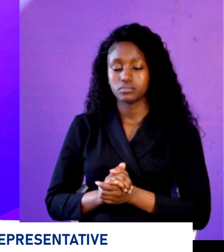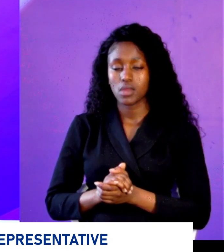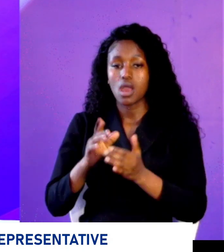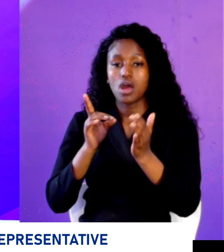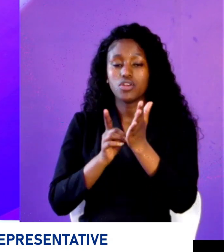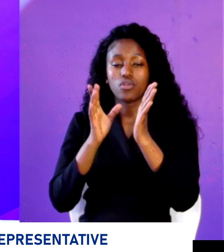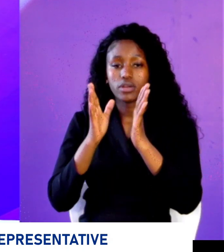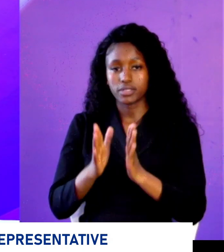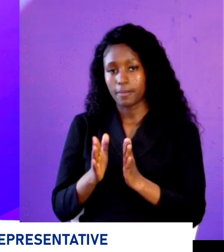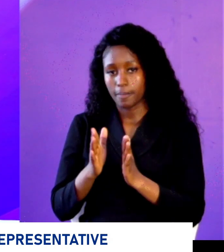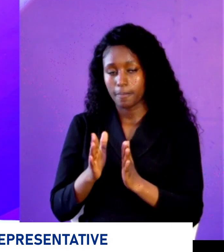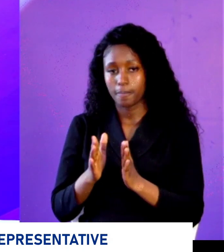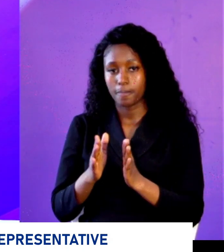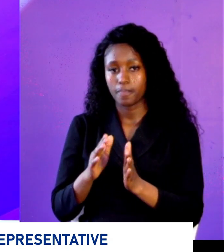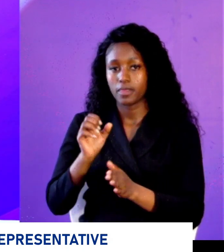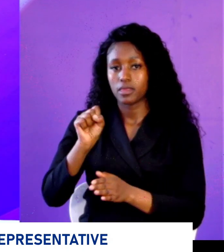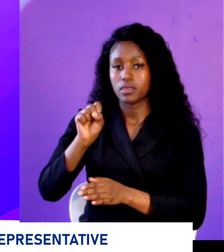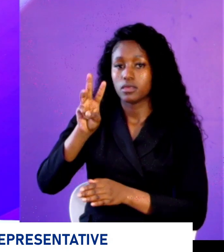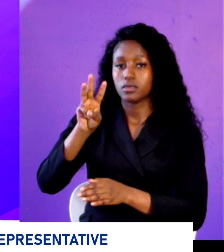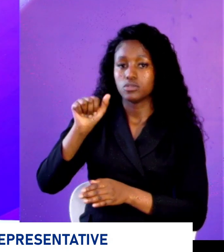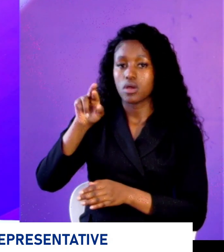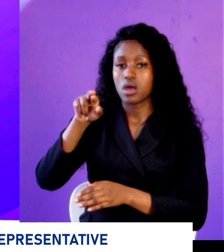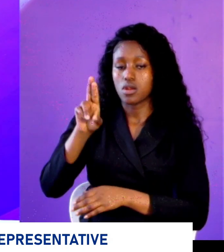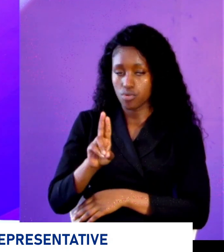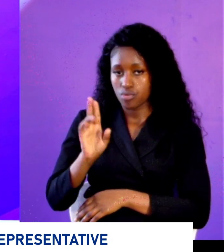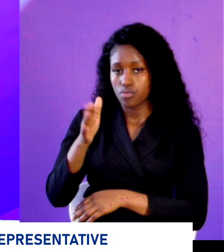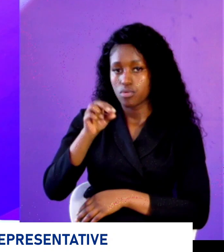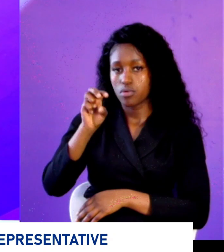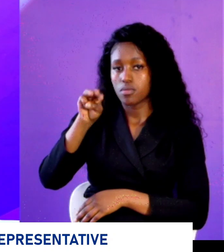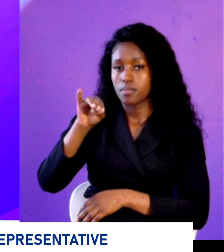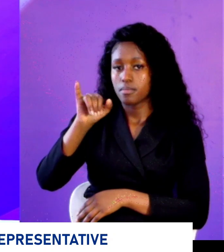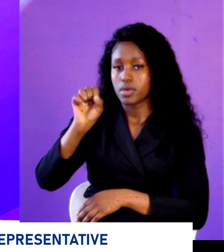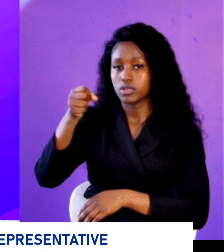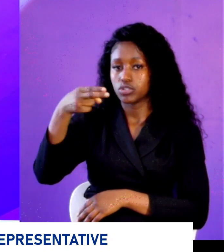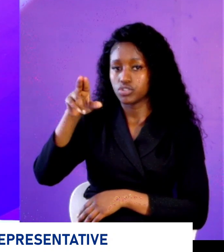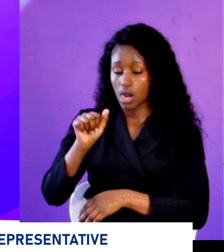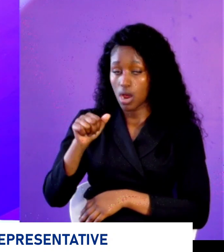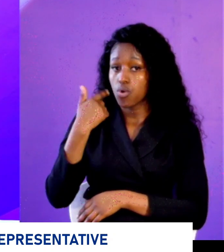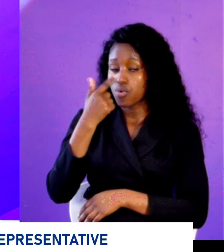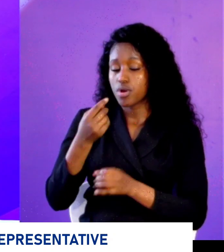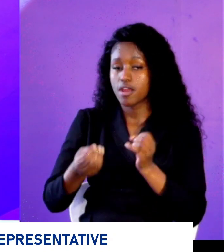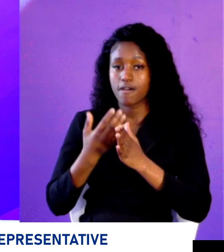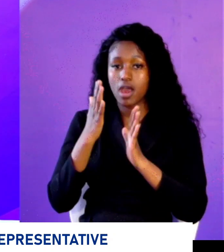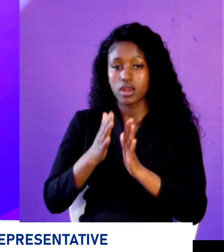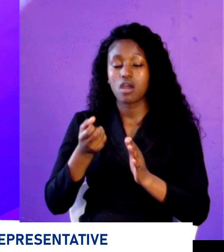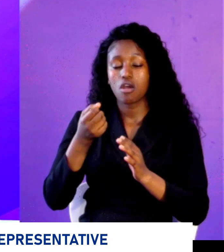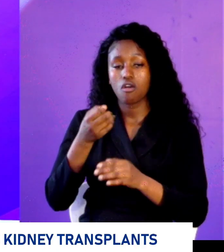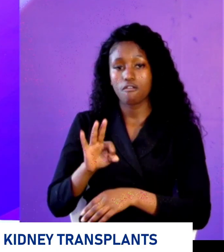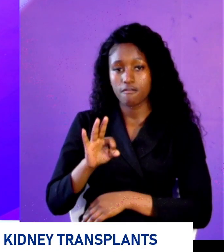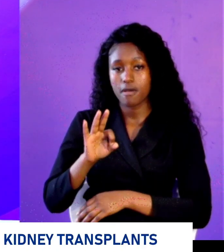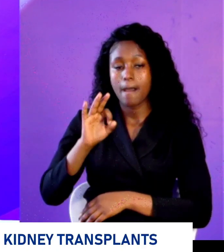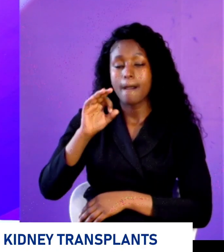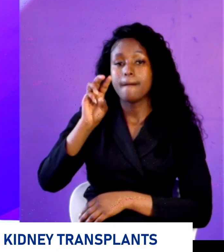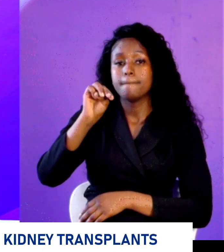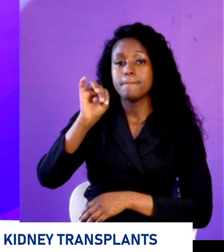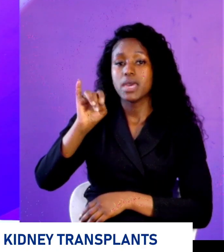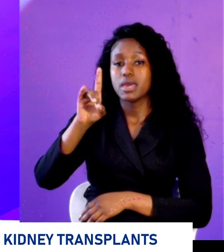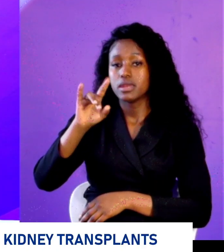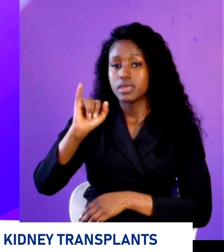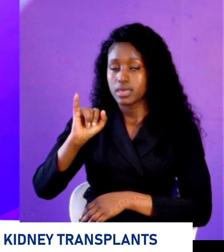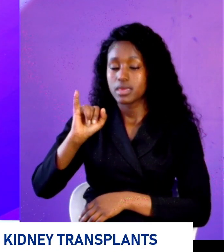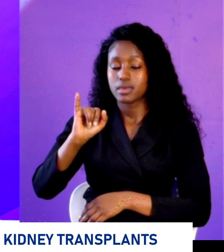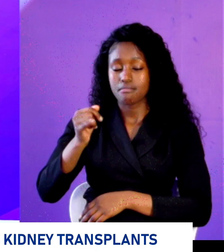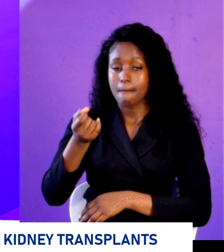Dr. Swarup Mishra, that's the founder of Mid-Hill Group of Hospitals,